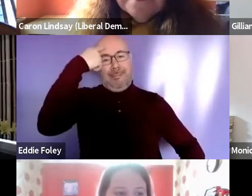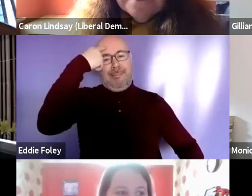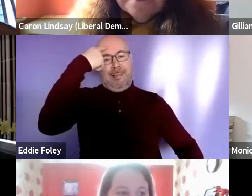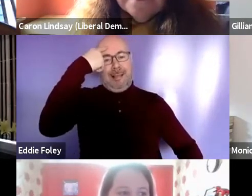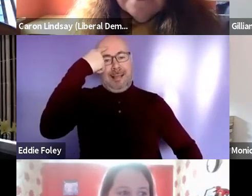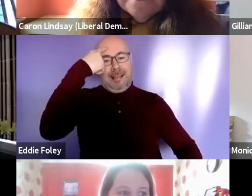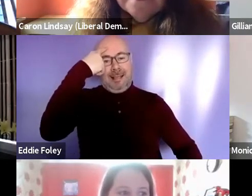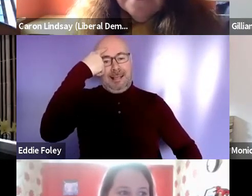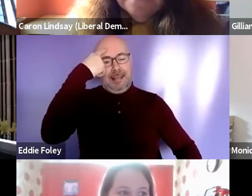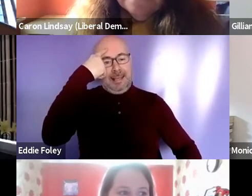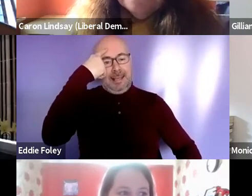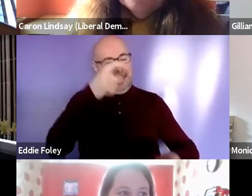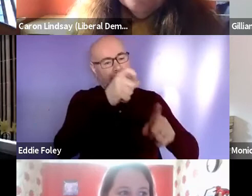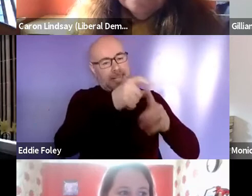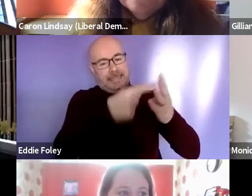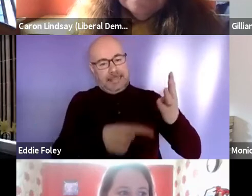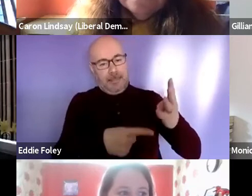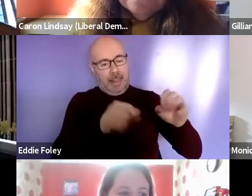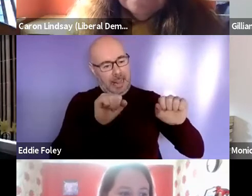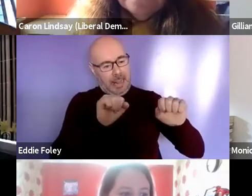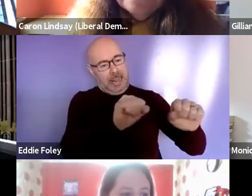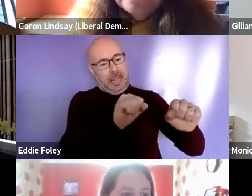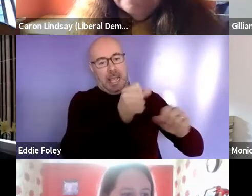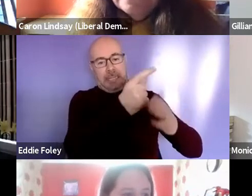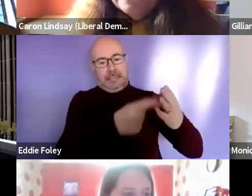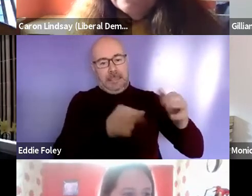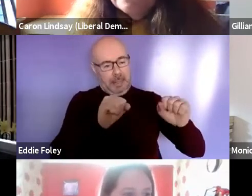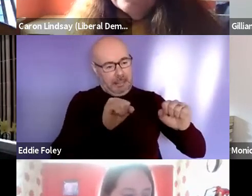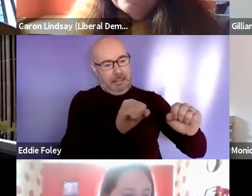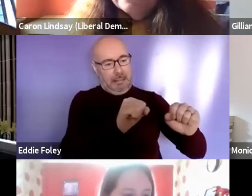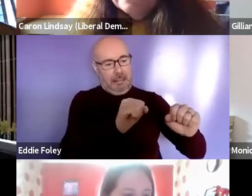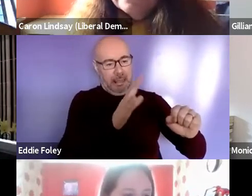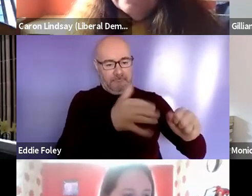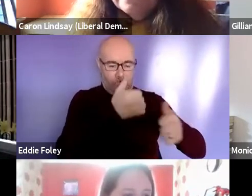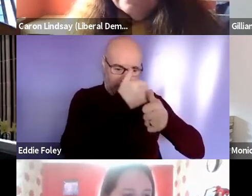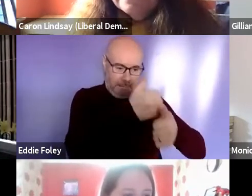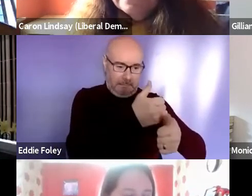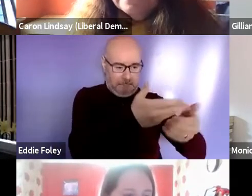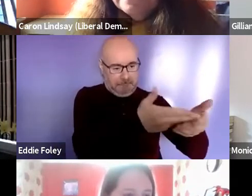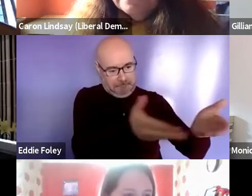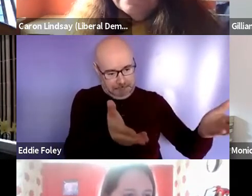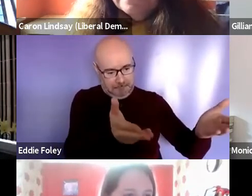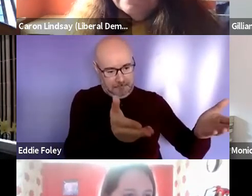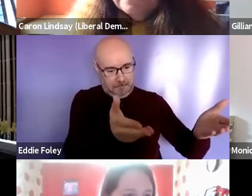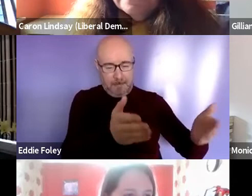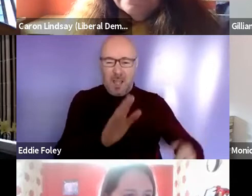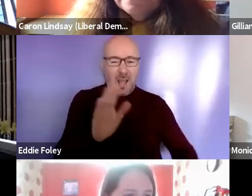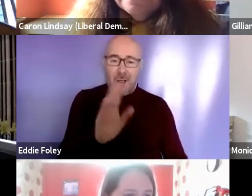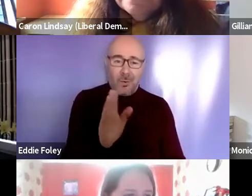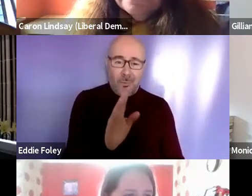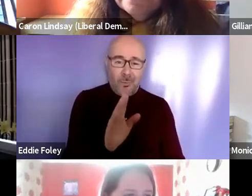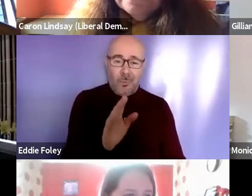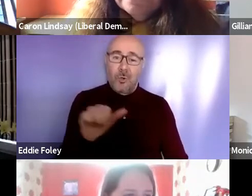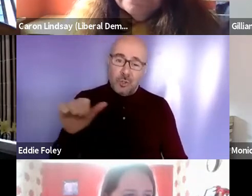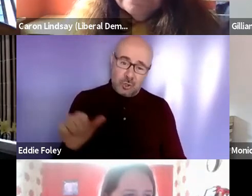need society to stop seeing it as something they have to do and something that we should have been doing all along.